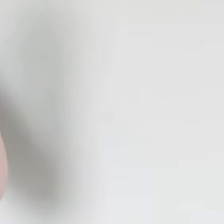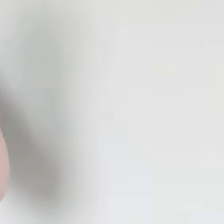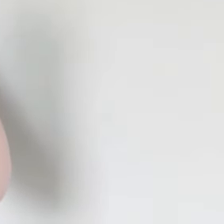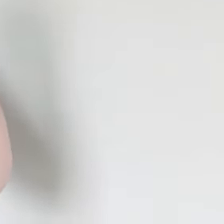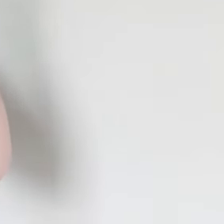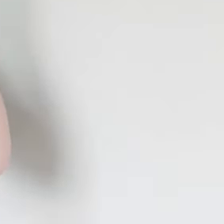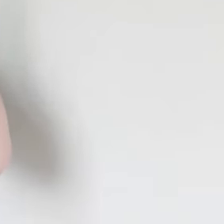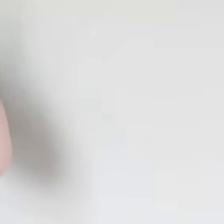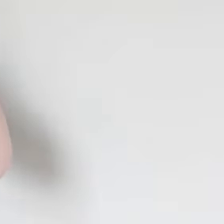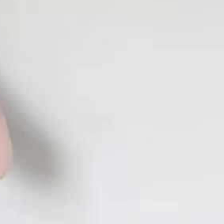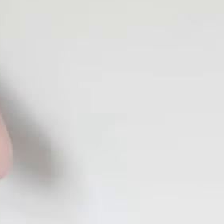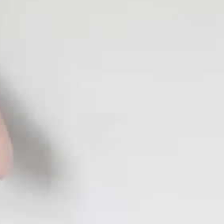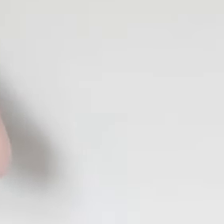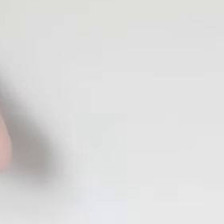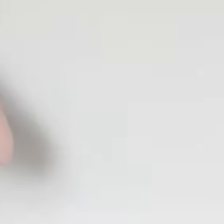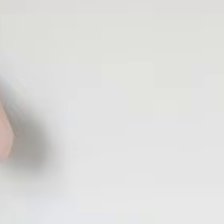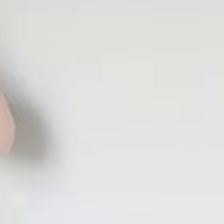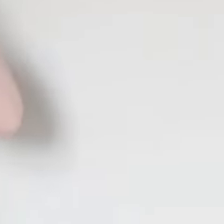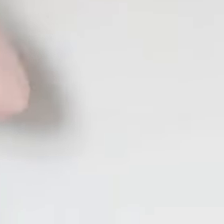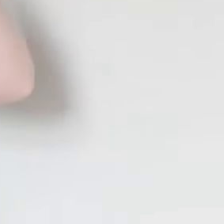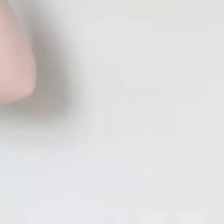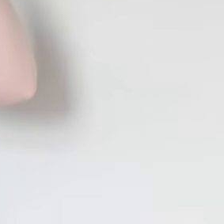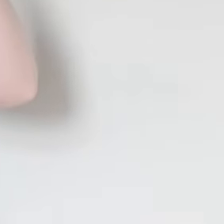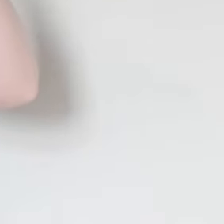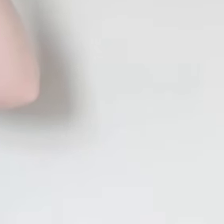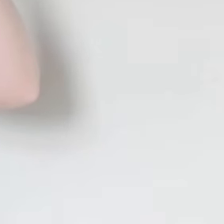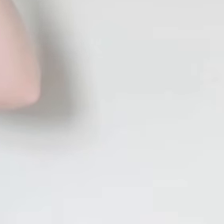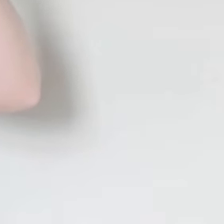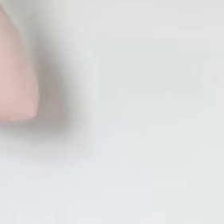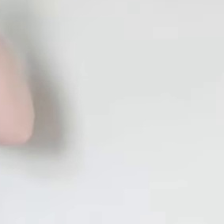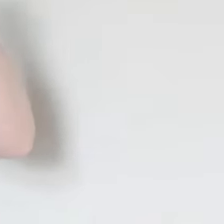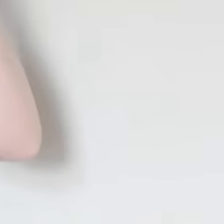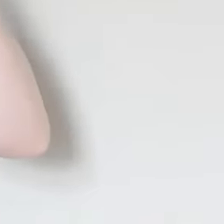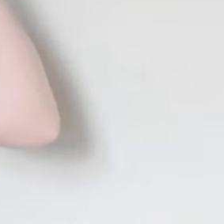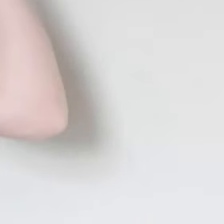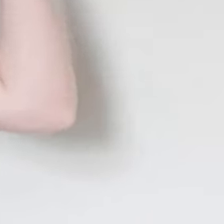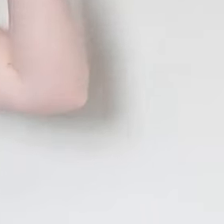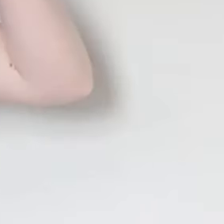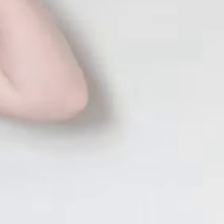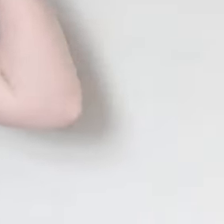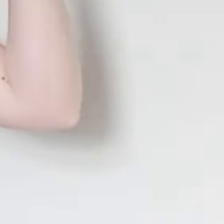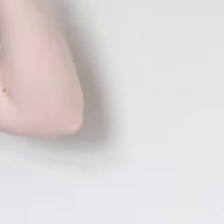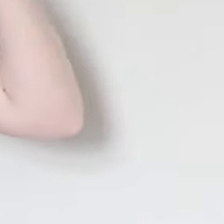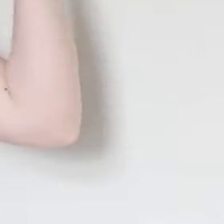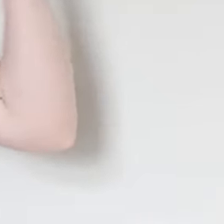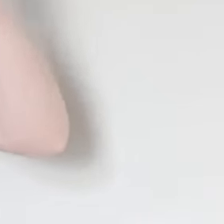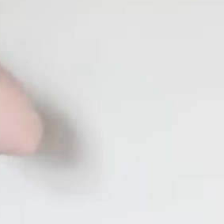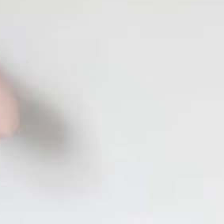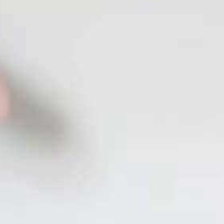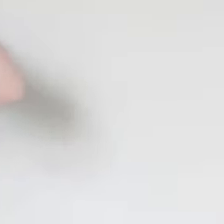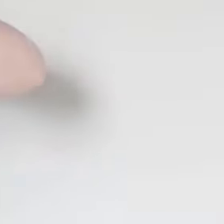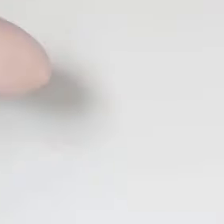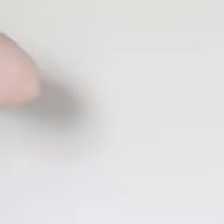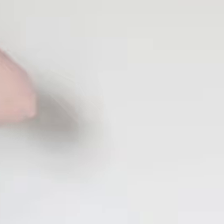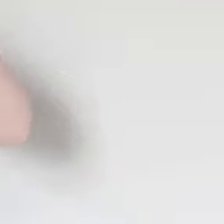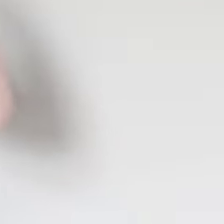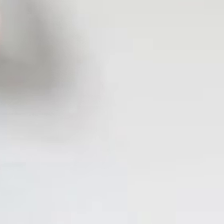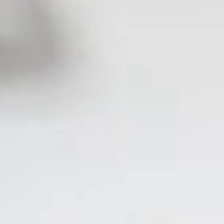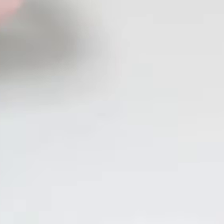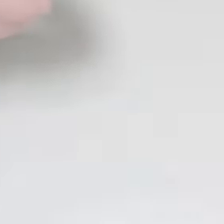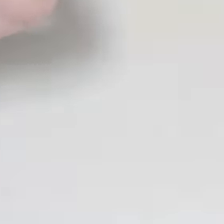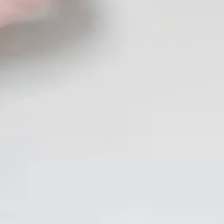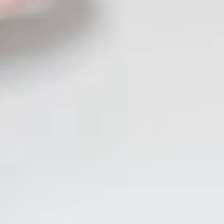peace as you trust in him. And may the power of the